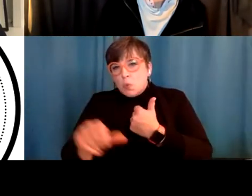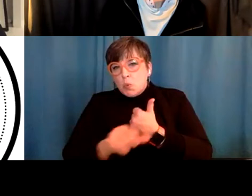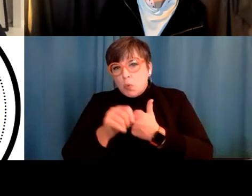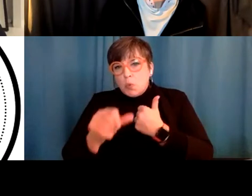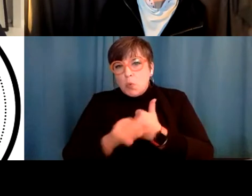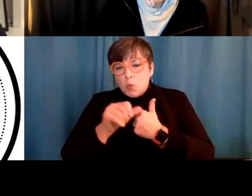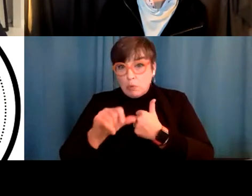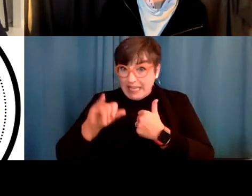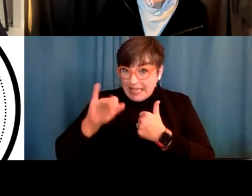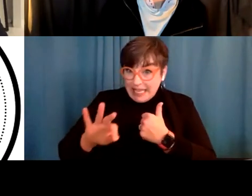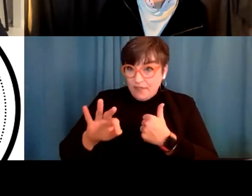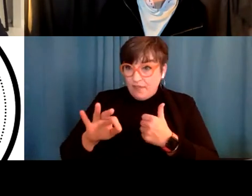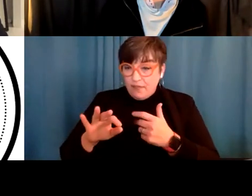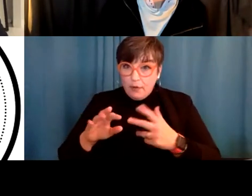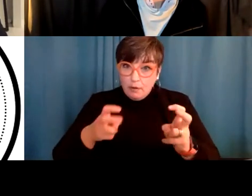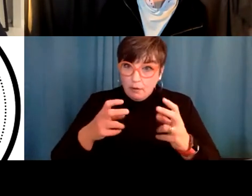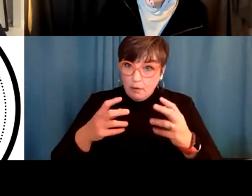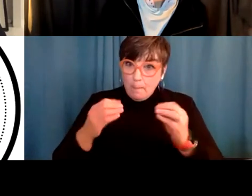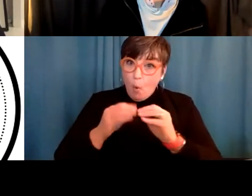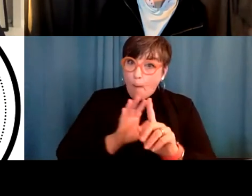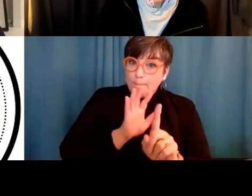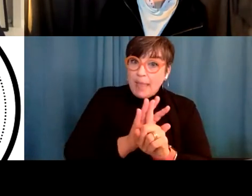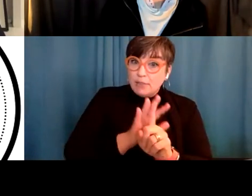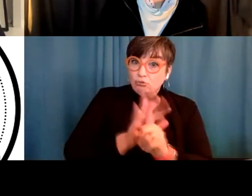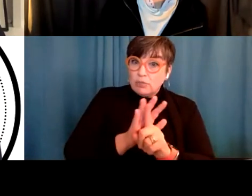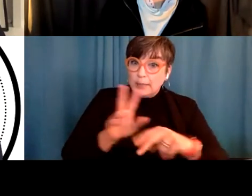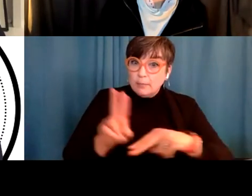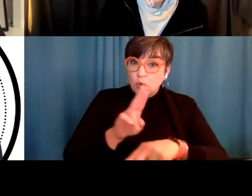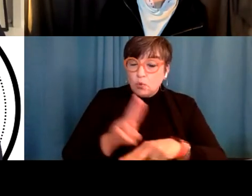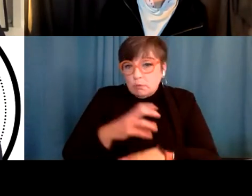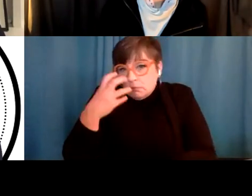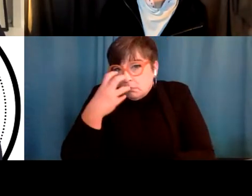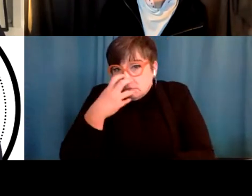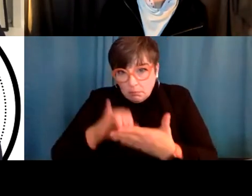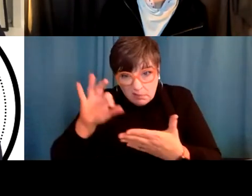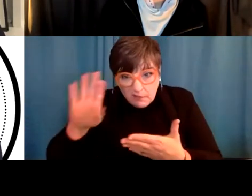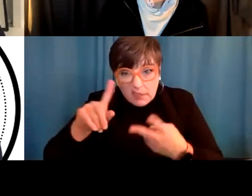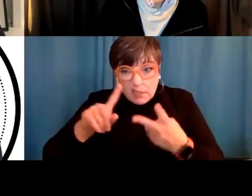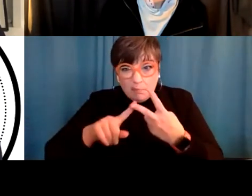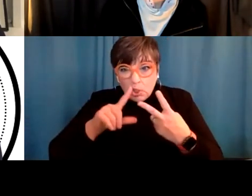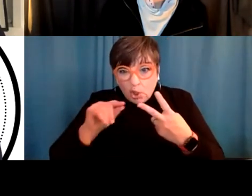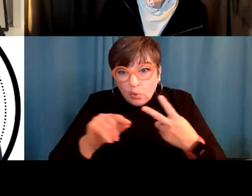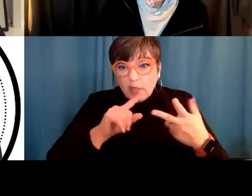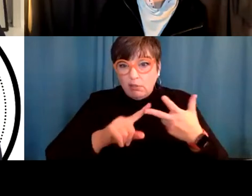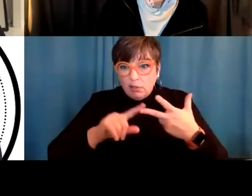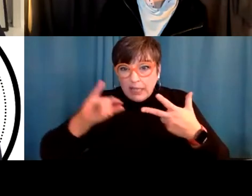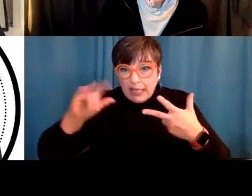on the mainstream social media platforms, you really do significantly disrupt that amplification and coordination